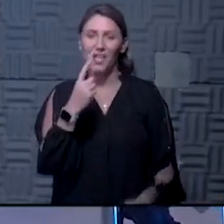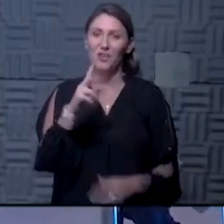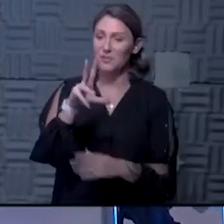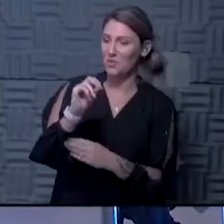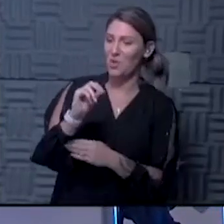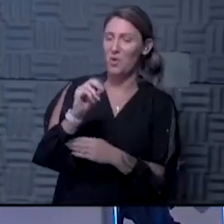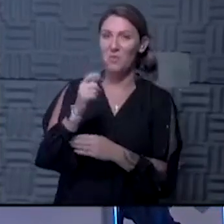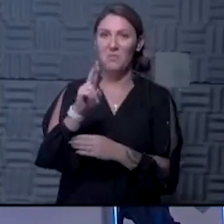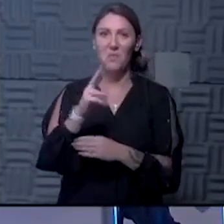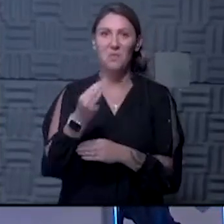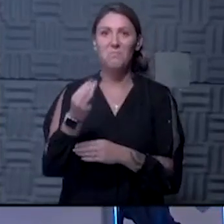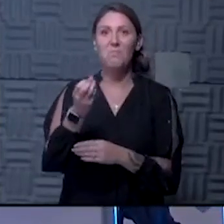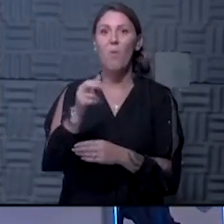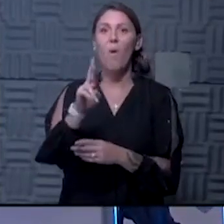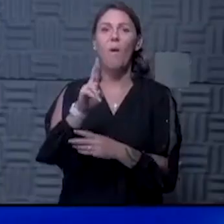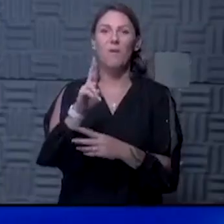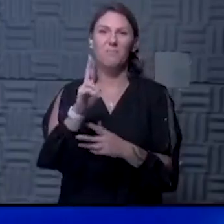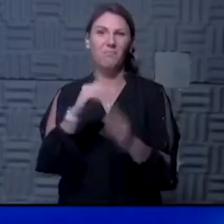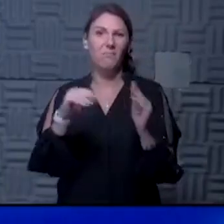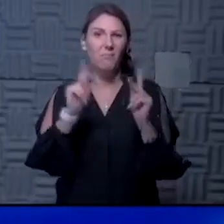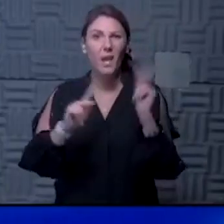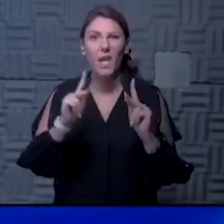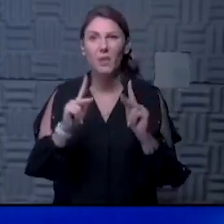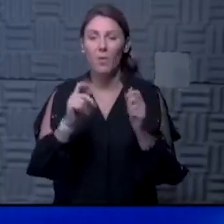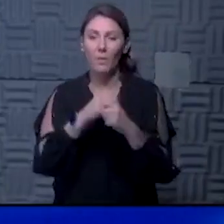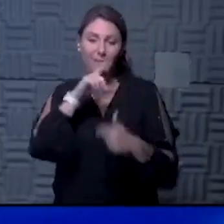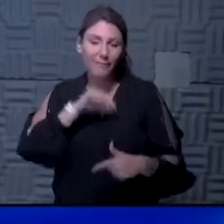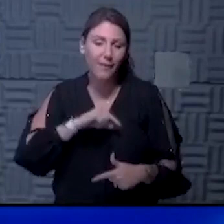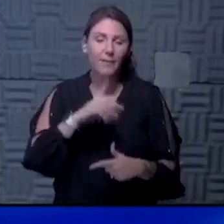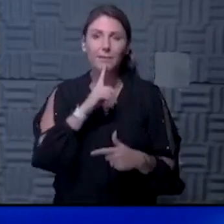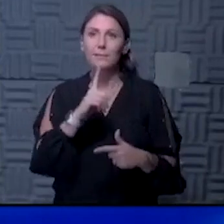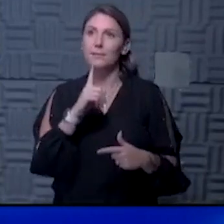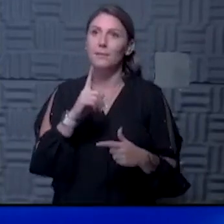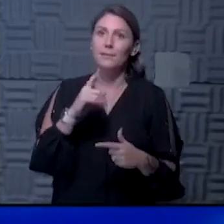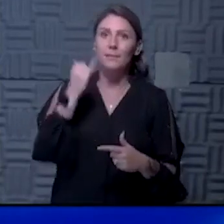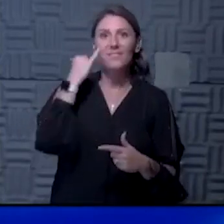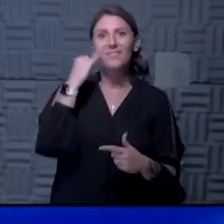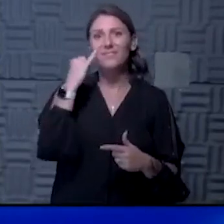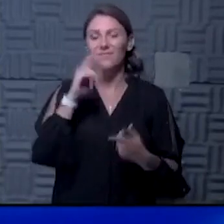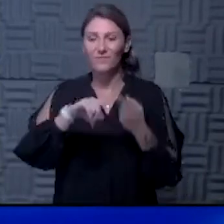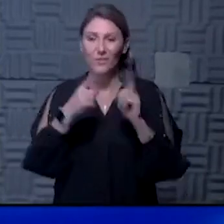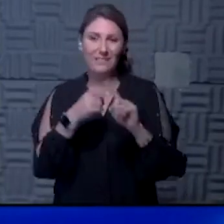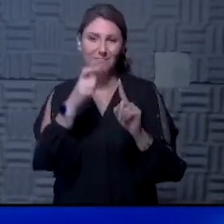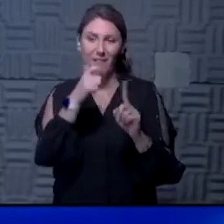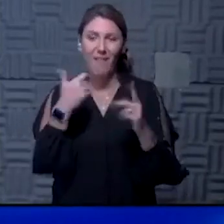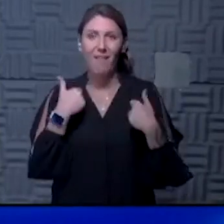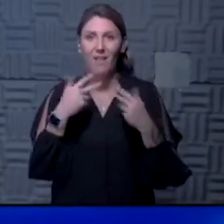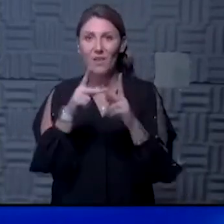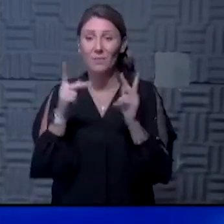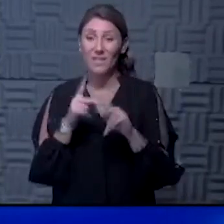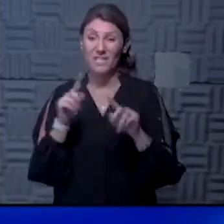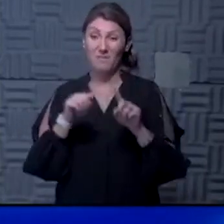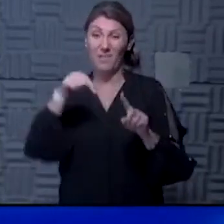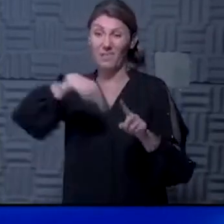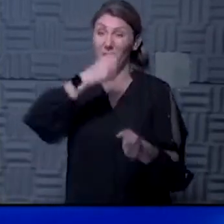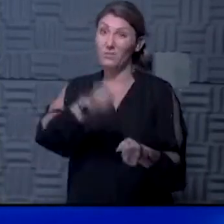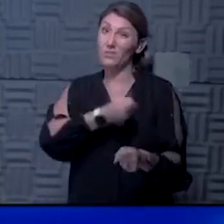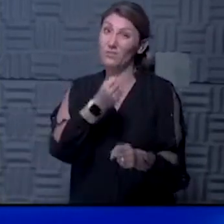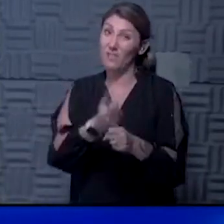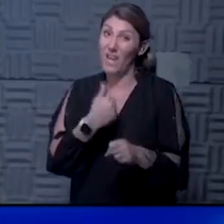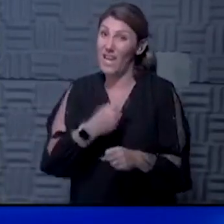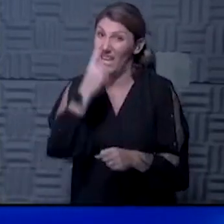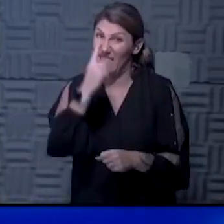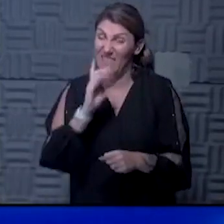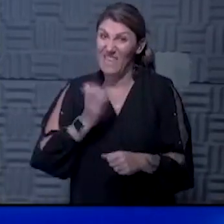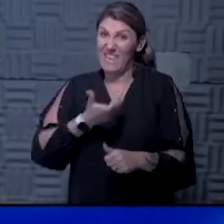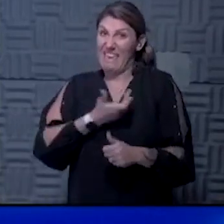with our Thanksgiving thing, a lot of friends and family and any strays out there didn't have a place to go to. And this year, I think it's just going to be, our